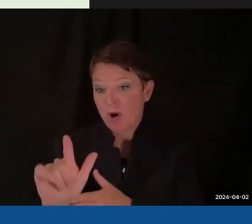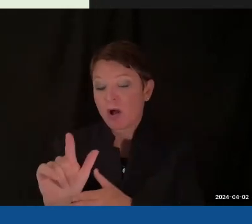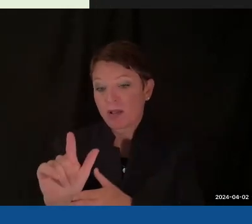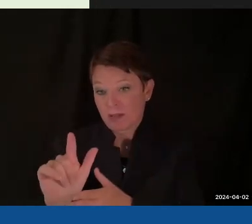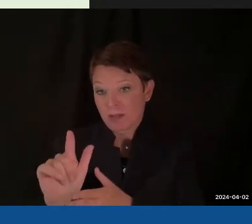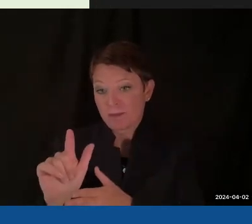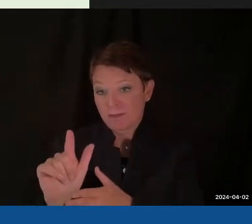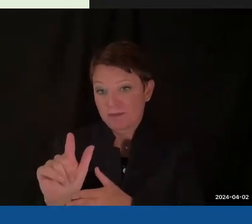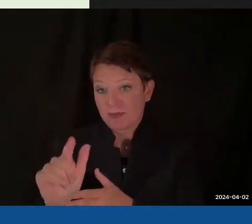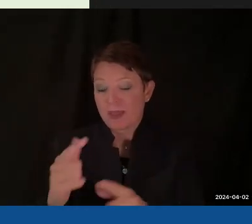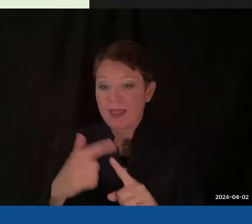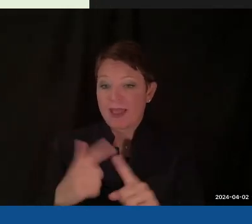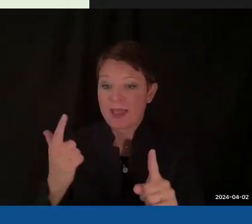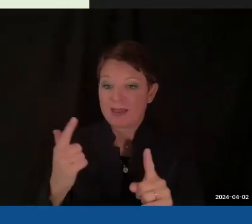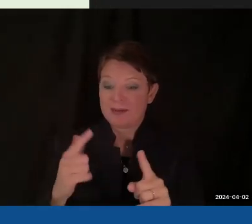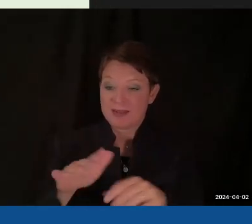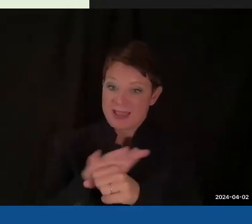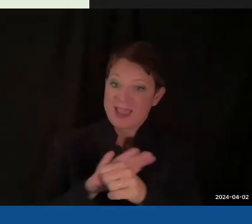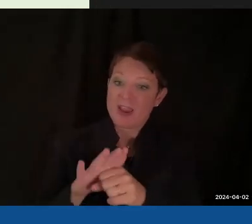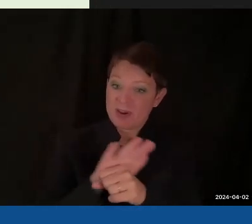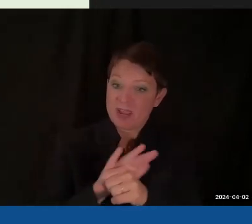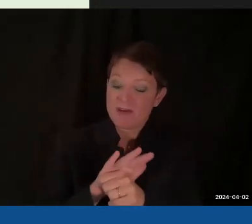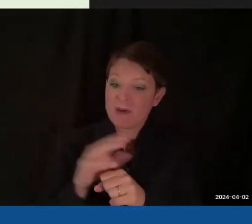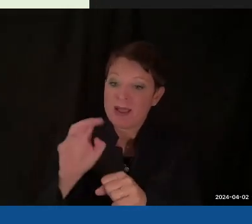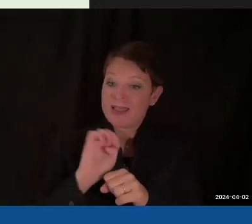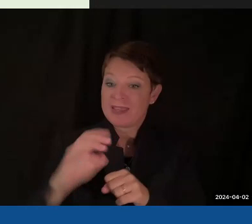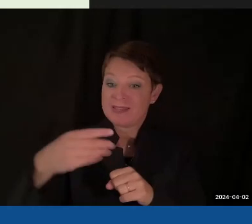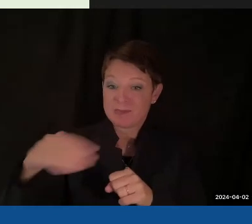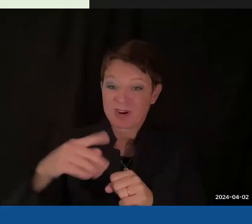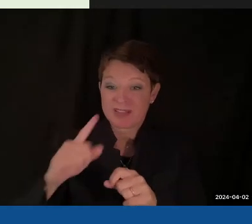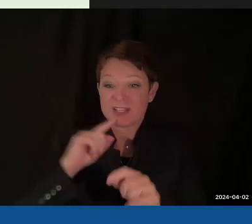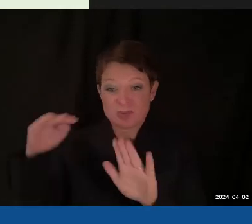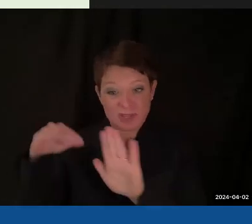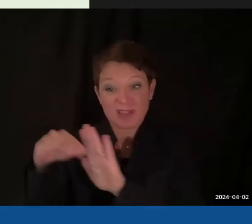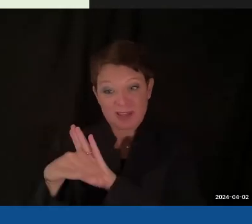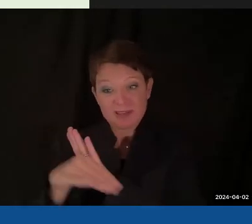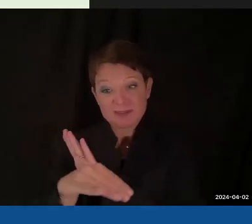sort of downtrodden stretch of East Market Street.